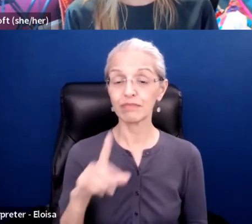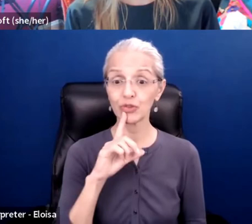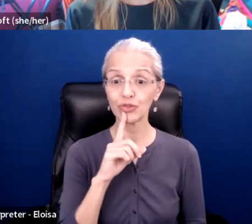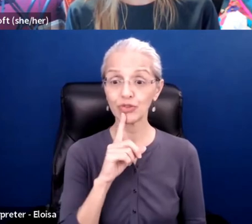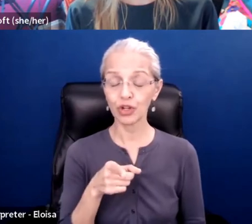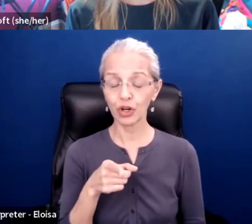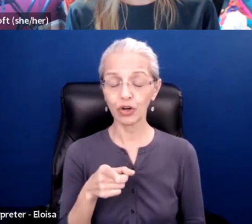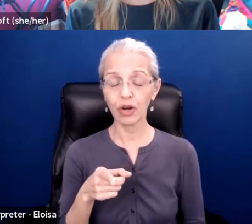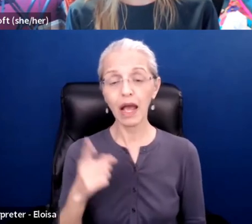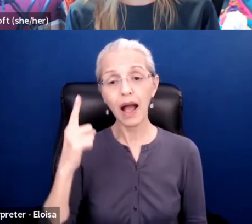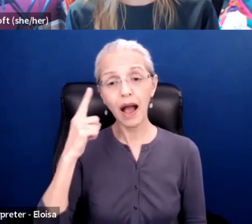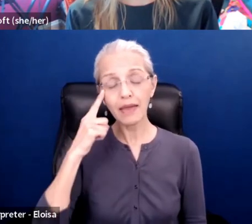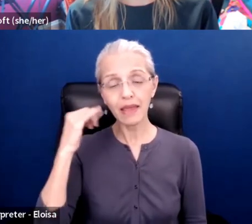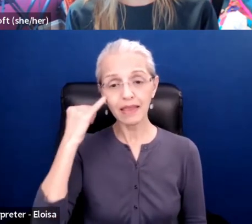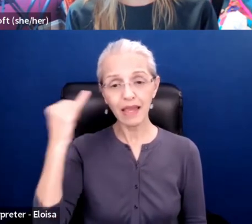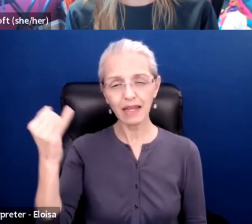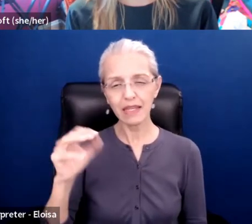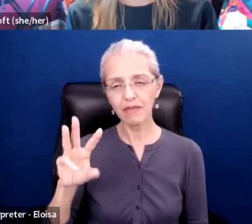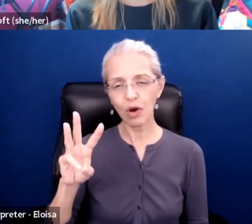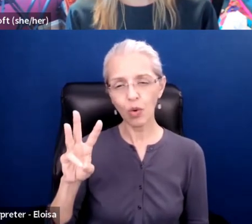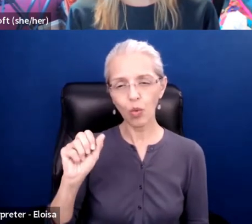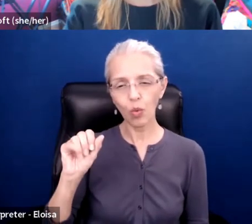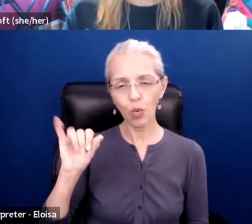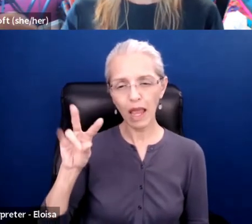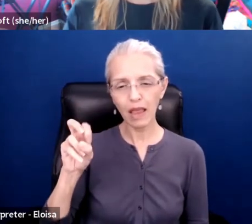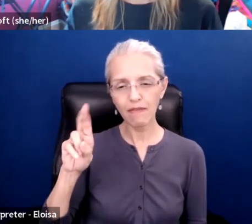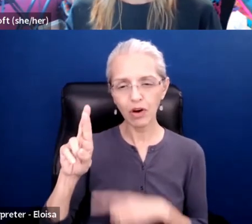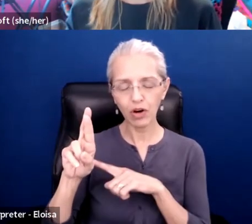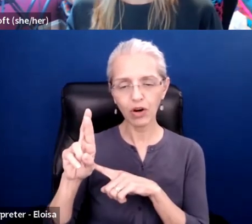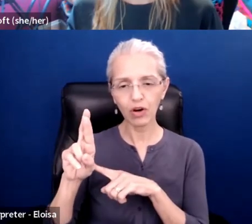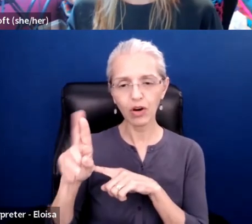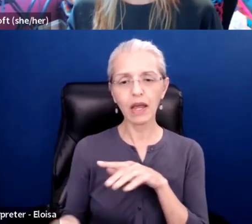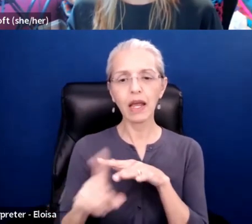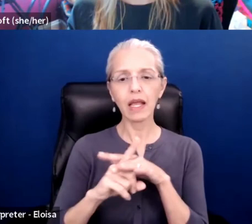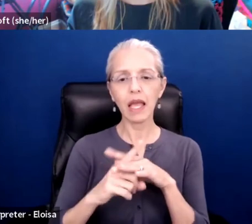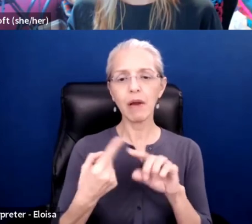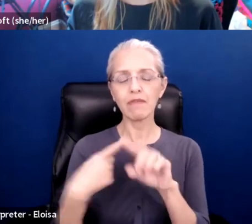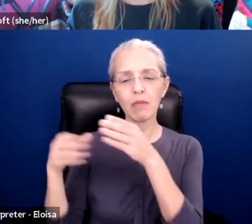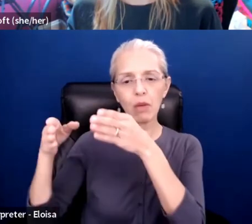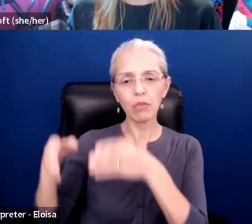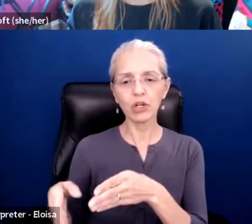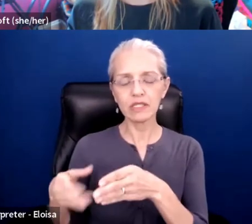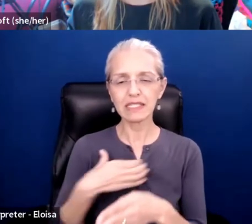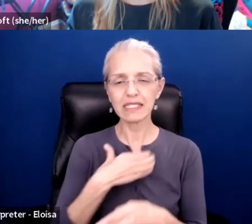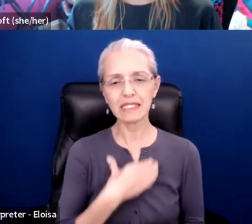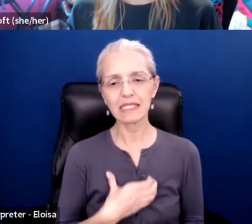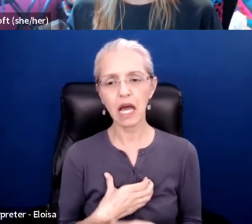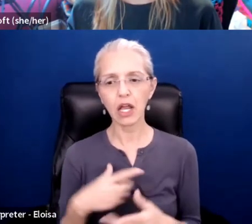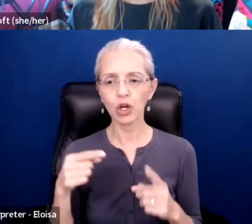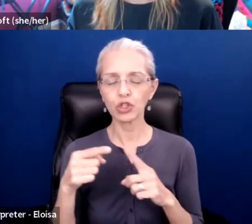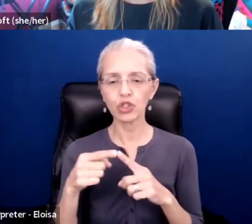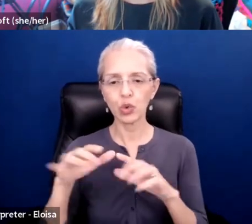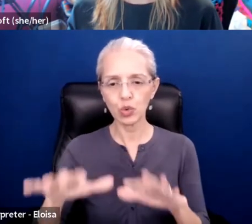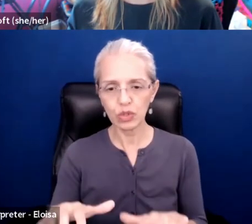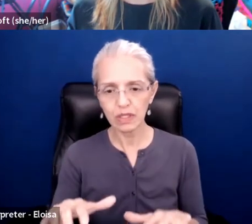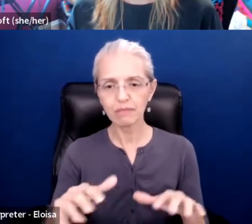this whole idea of a waiver, right, came out of a person's desire to, you know, sort of take the